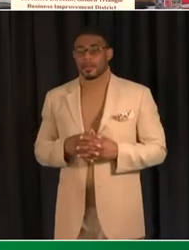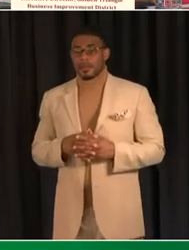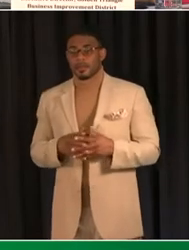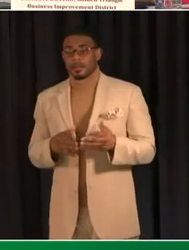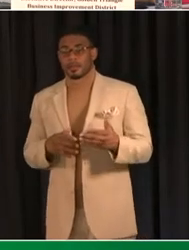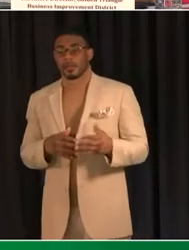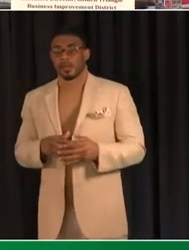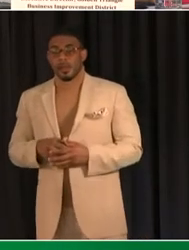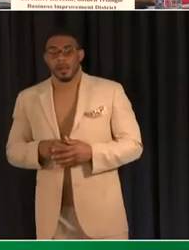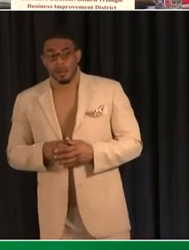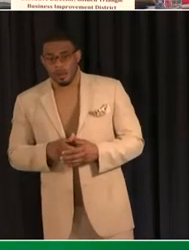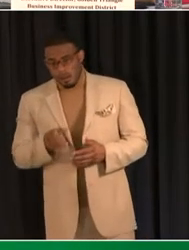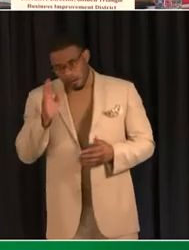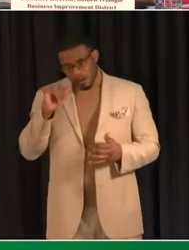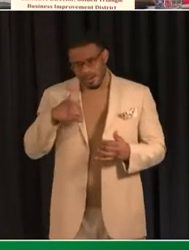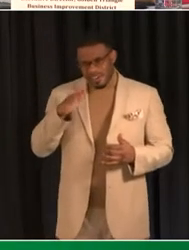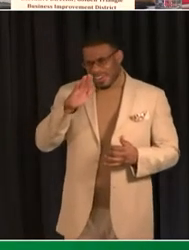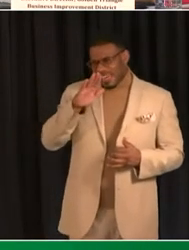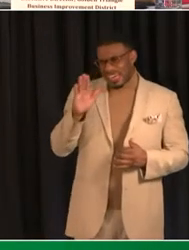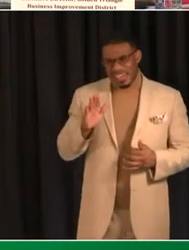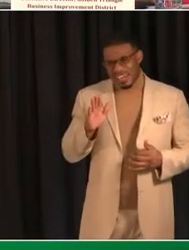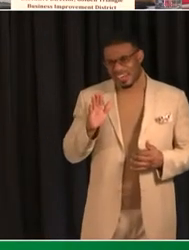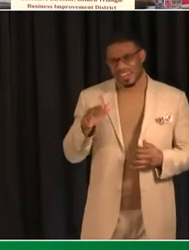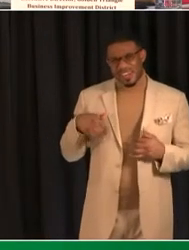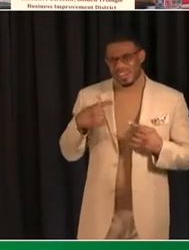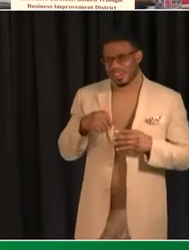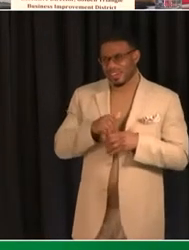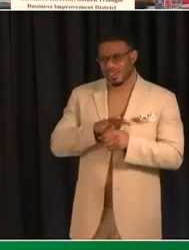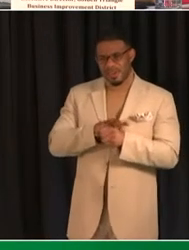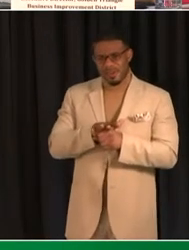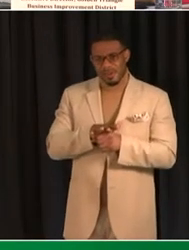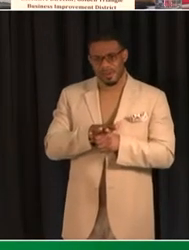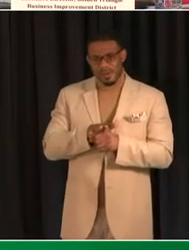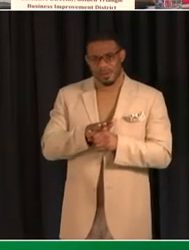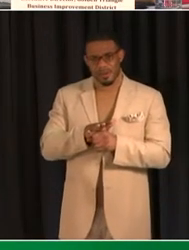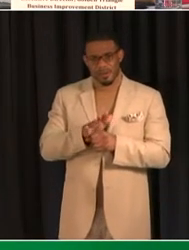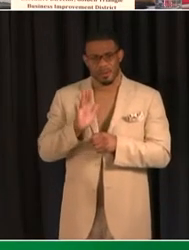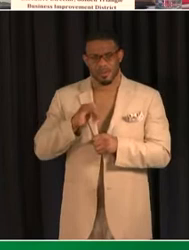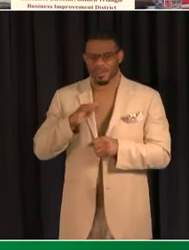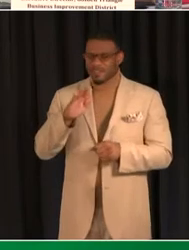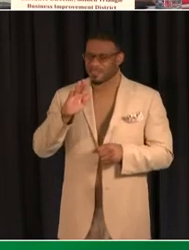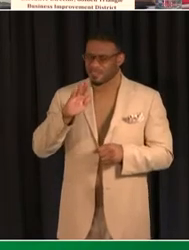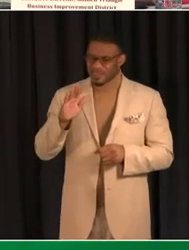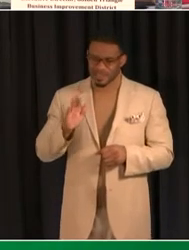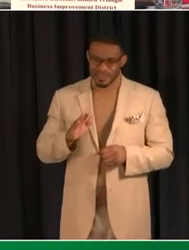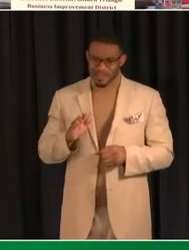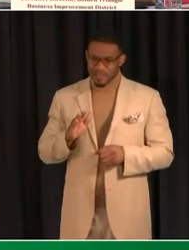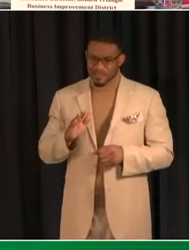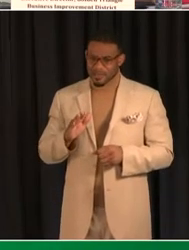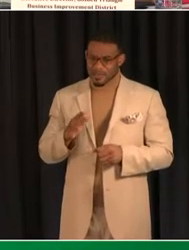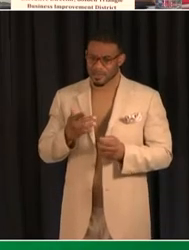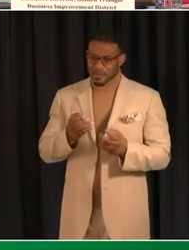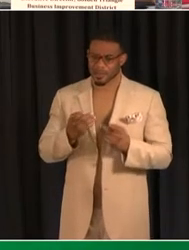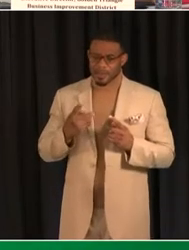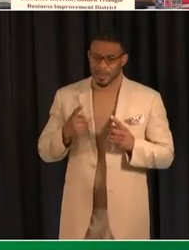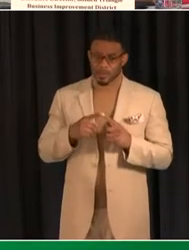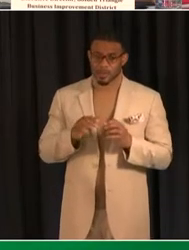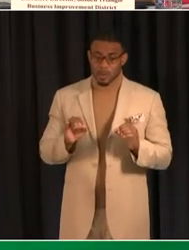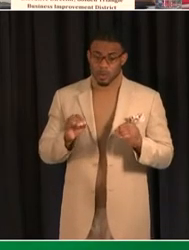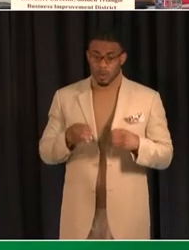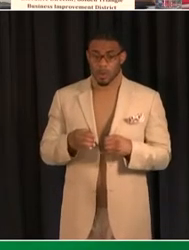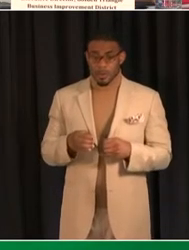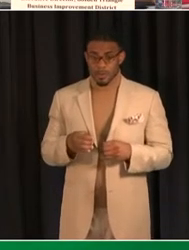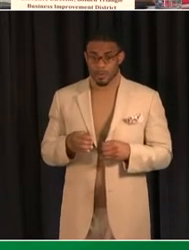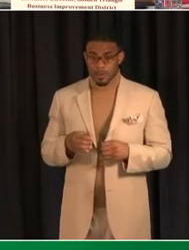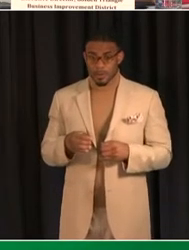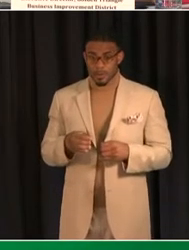back. And, we've never been in a pandemic before. We have never come back to